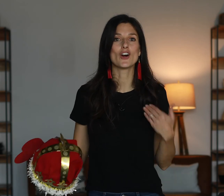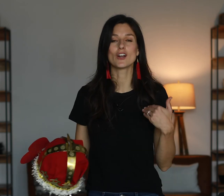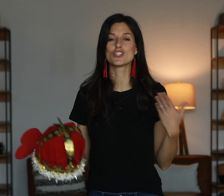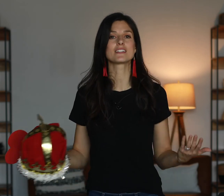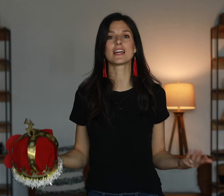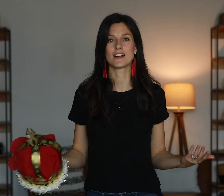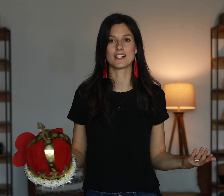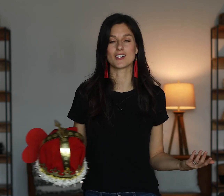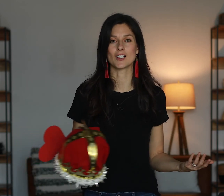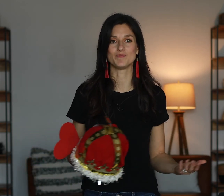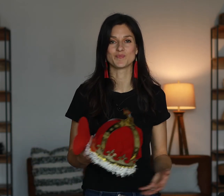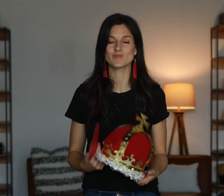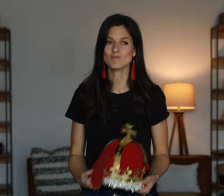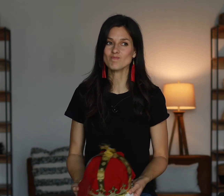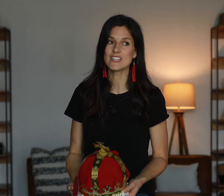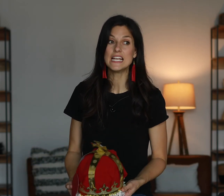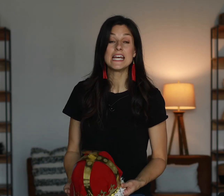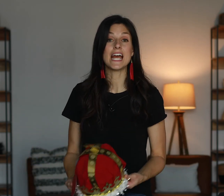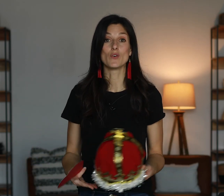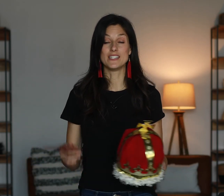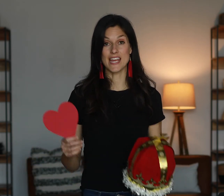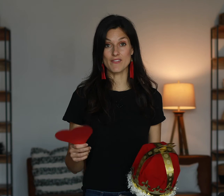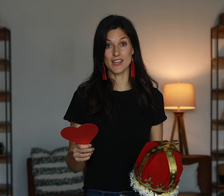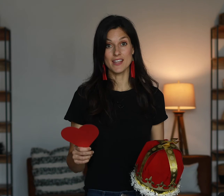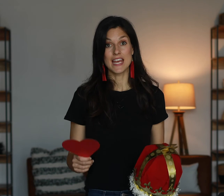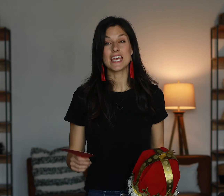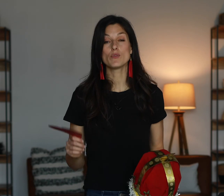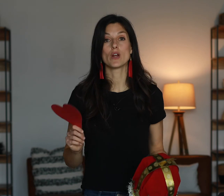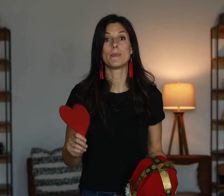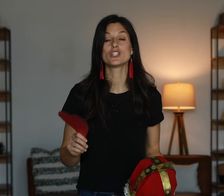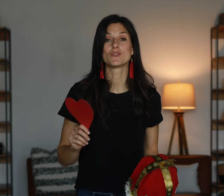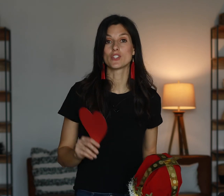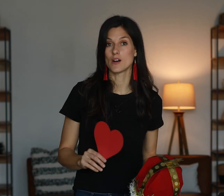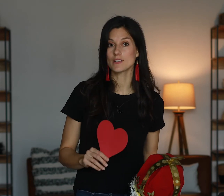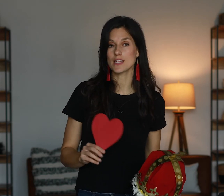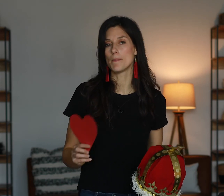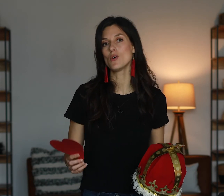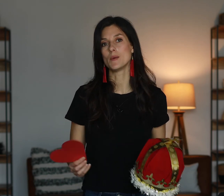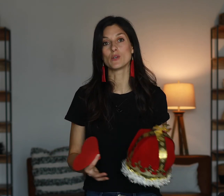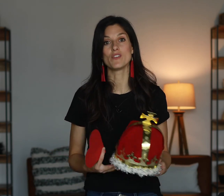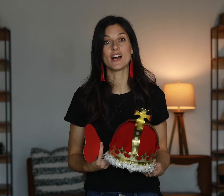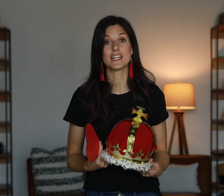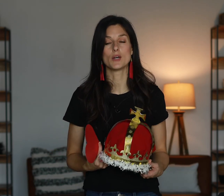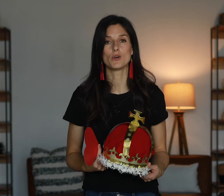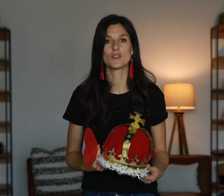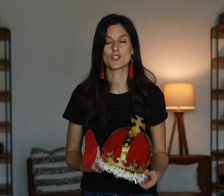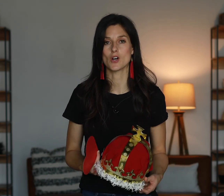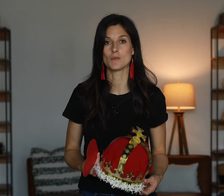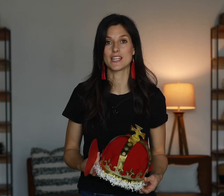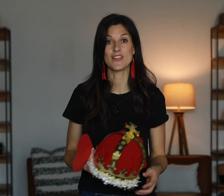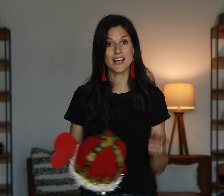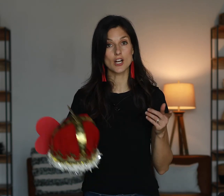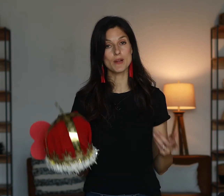He had a heart just like God's heart. Now, David, he wrote a bunch of songs and poems that we find in the book